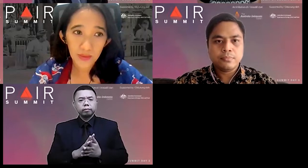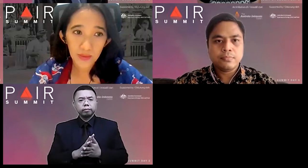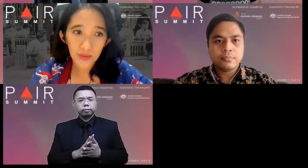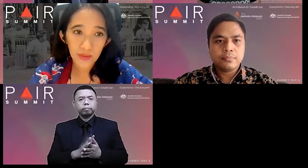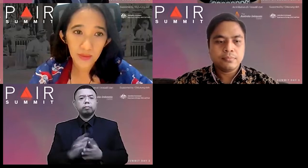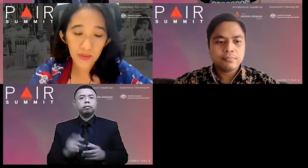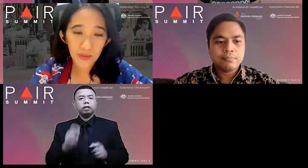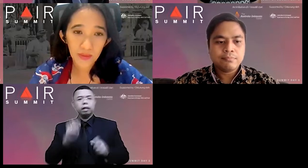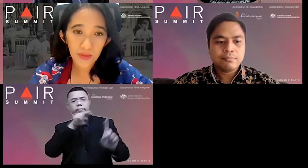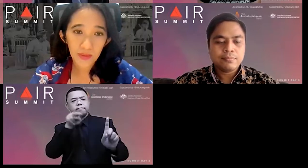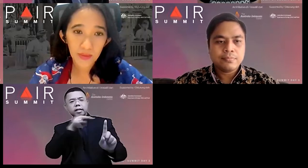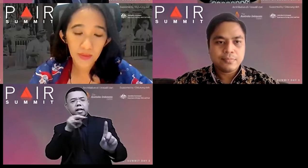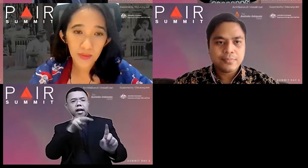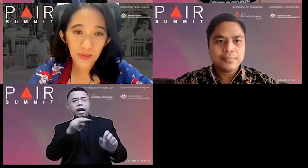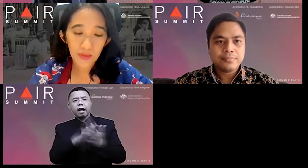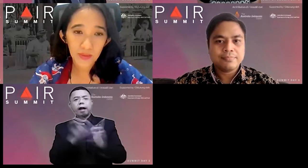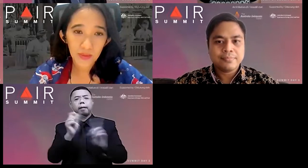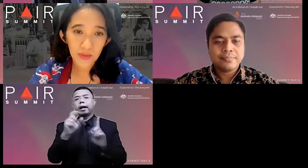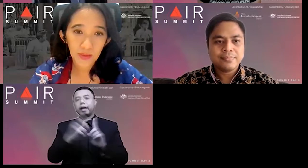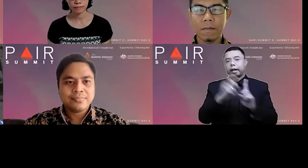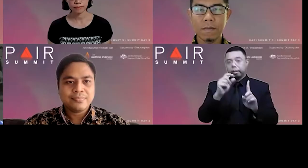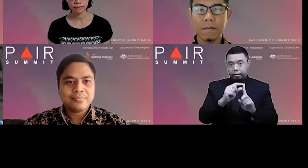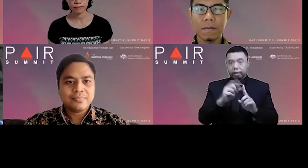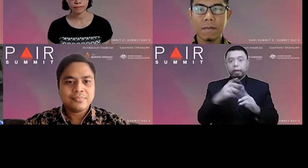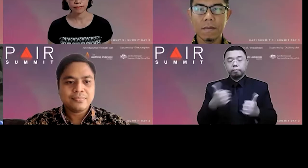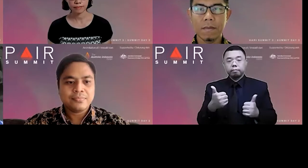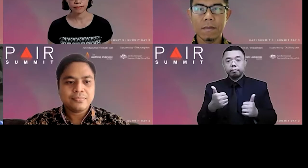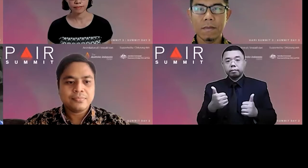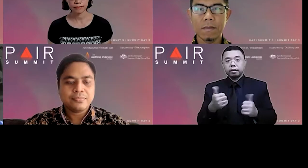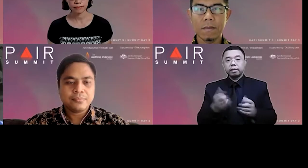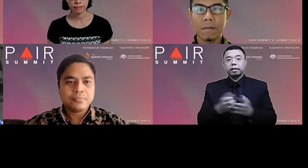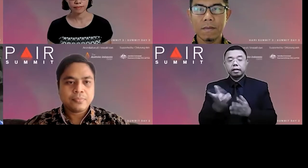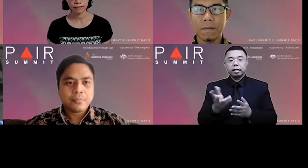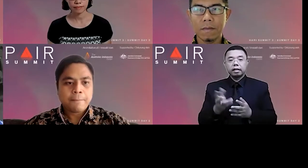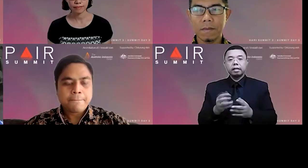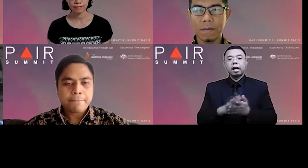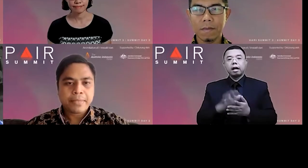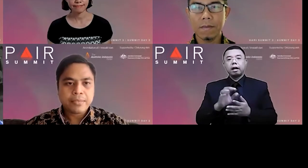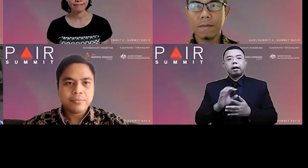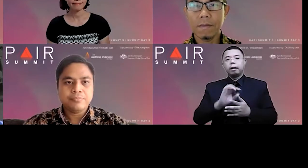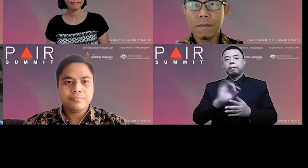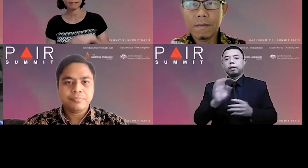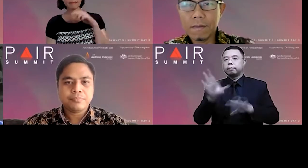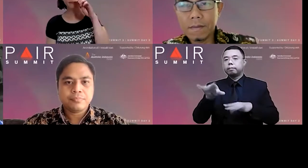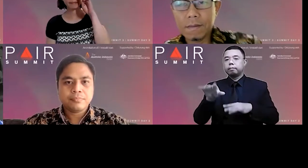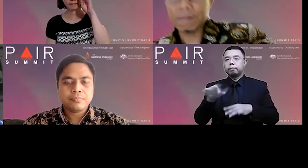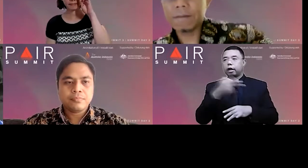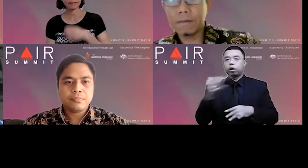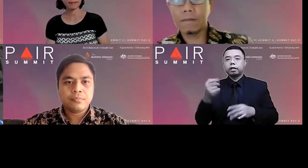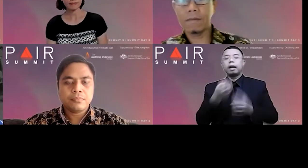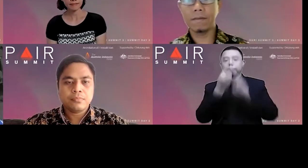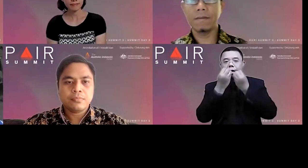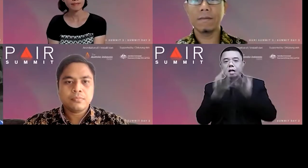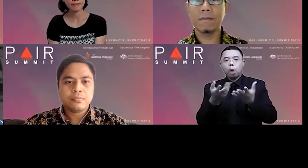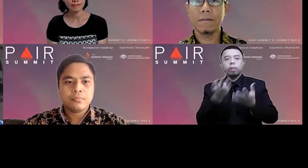going to provide some great insights into that area. All right, so thank you to our panelists. Thank you very much for joining us today from all